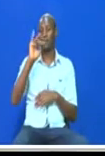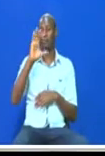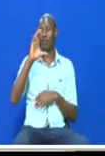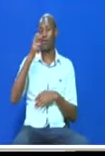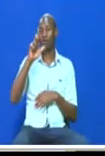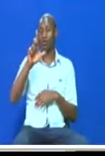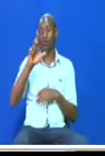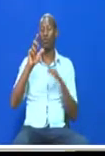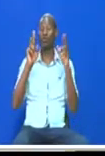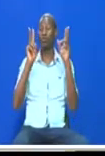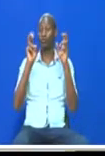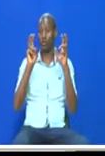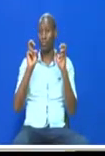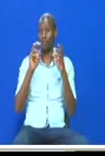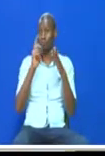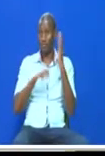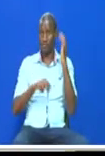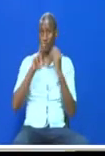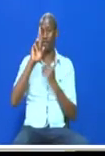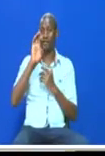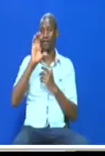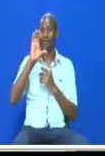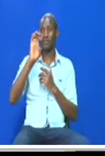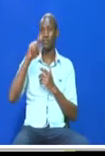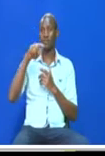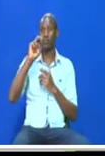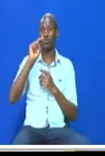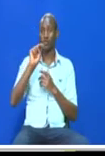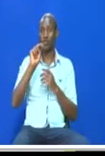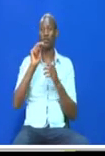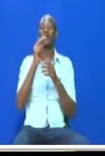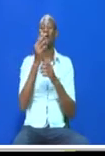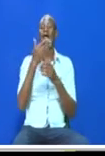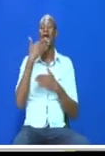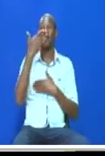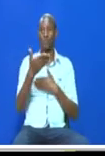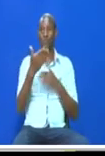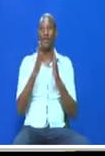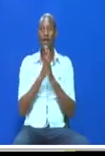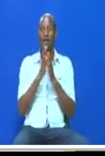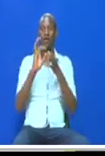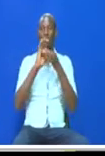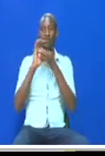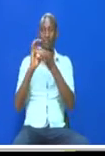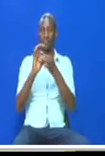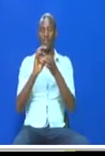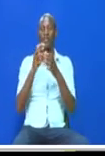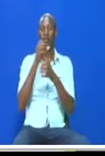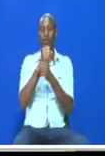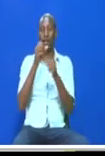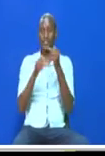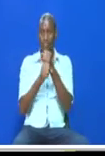topic is reception, response, and coordination in organisms. And today we are going to cover the